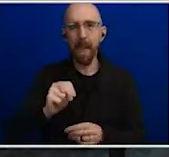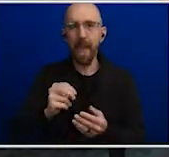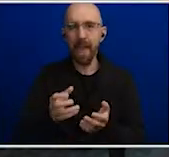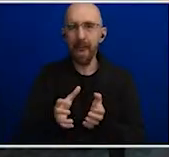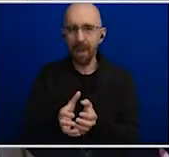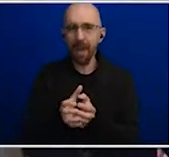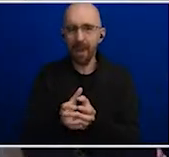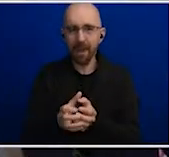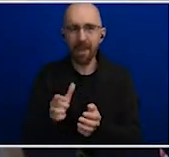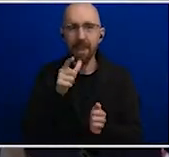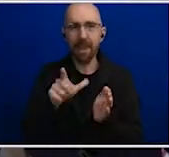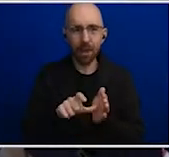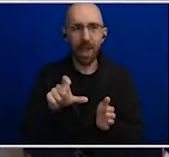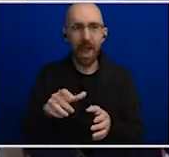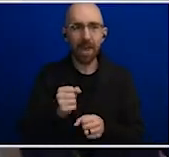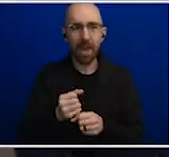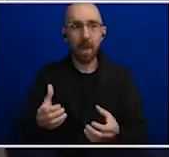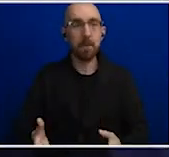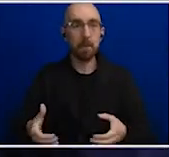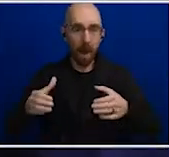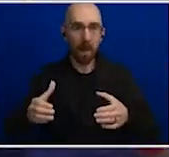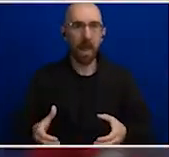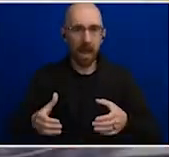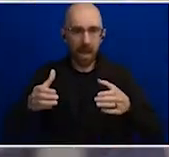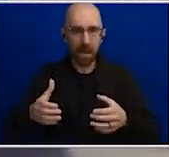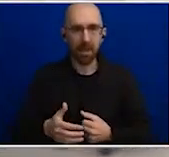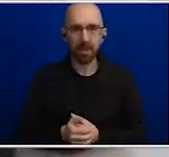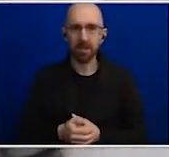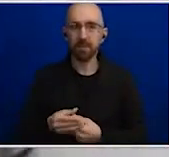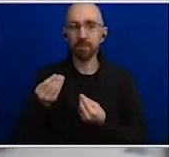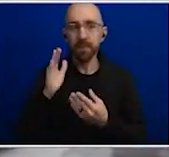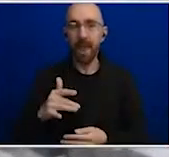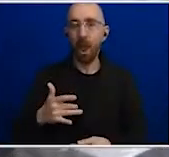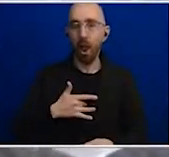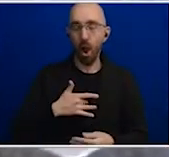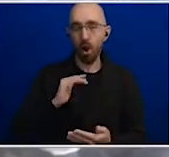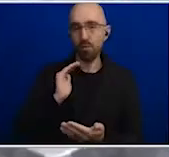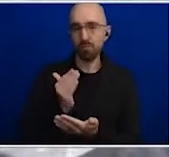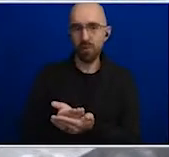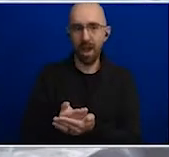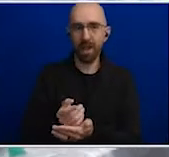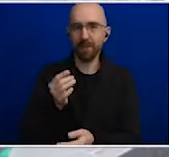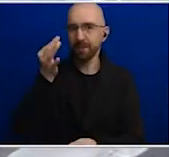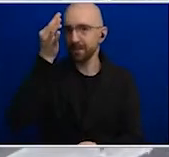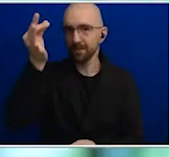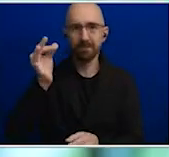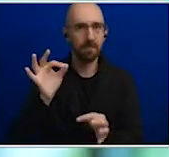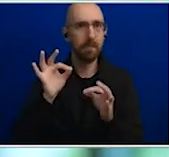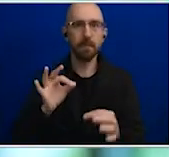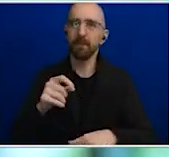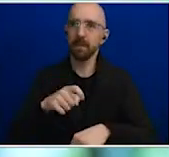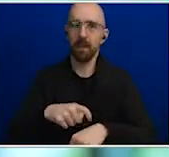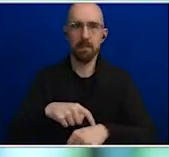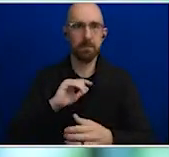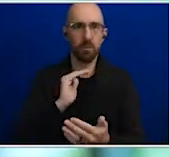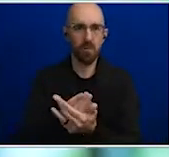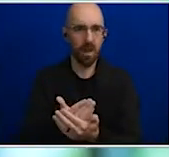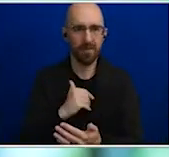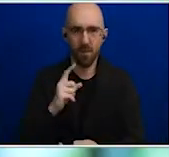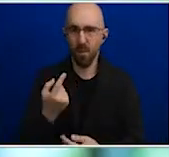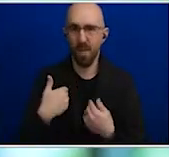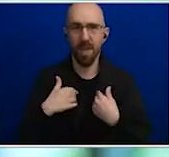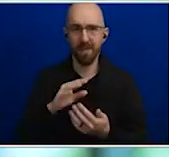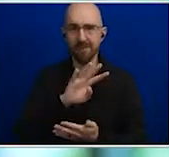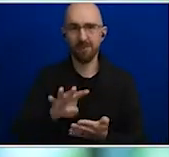had to get a bucket. Doctors later told him that heart arrived just in the nick of time. I guess I only had about 4 hours left